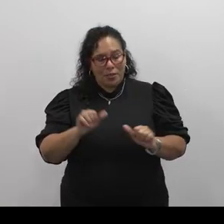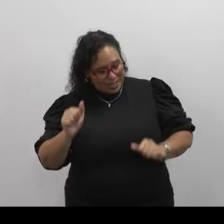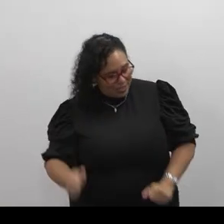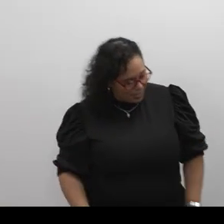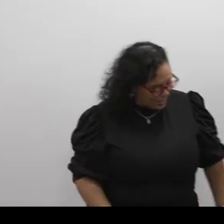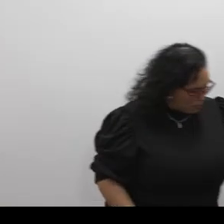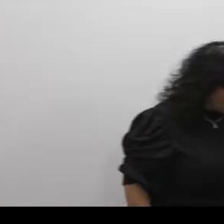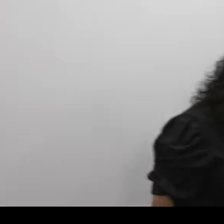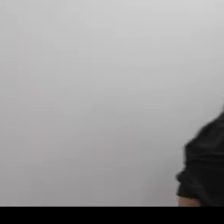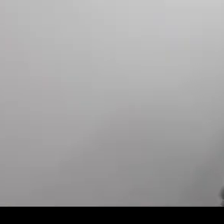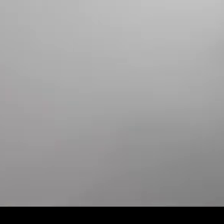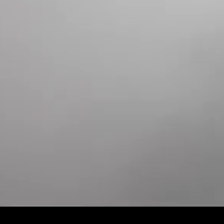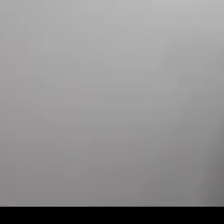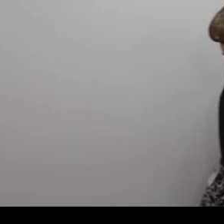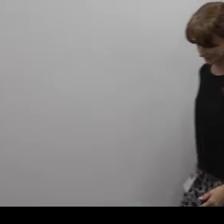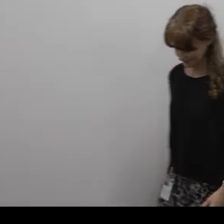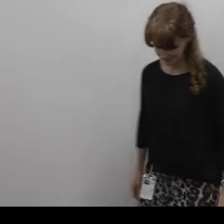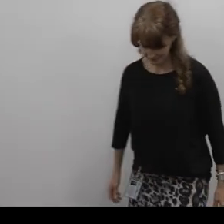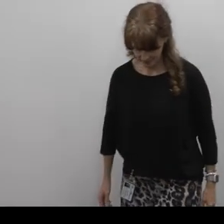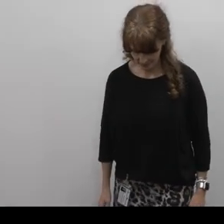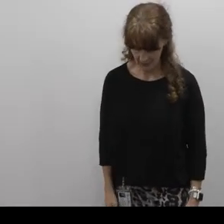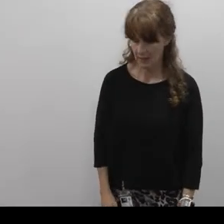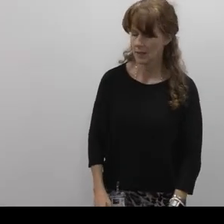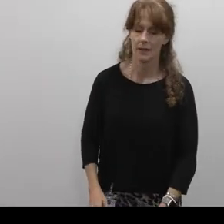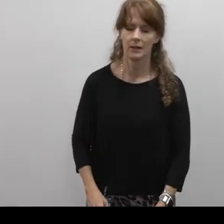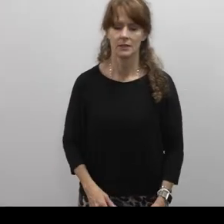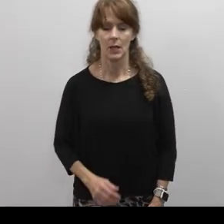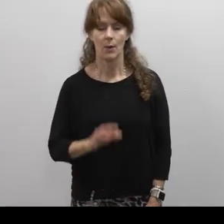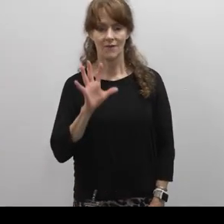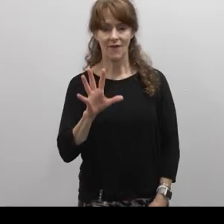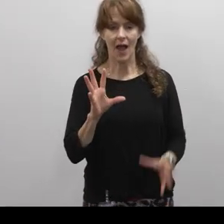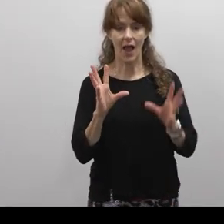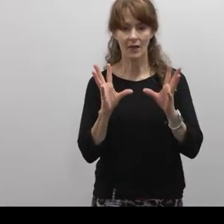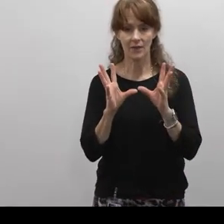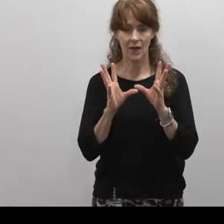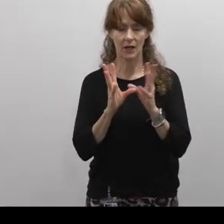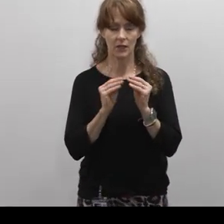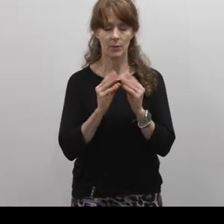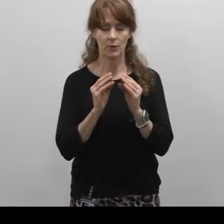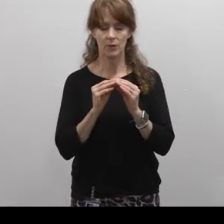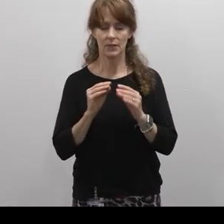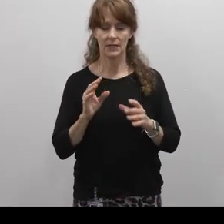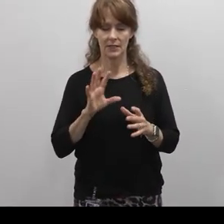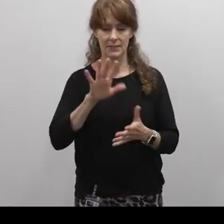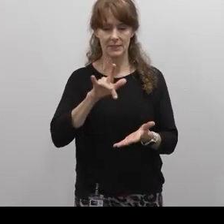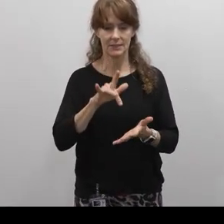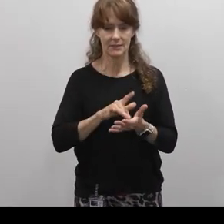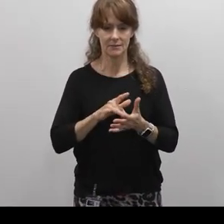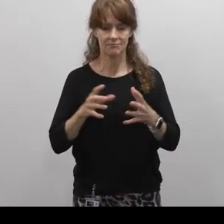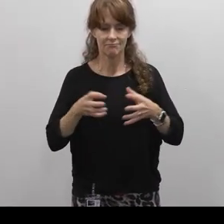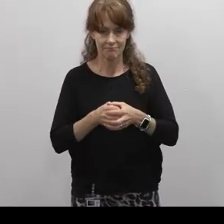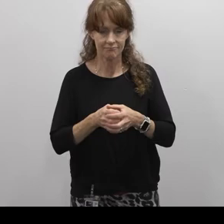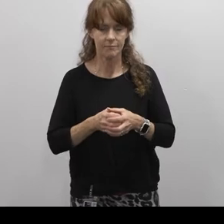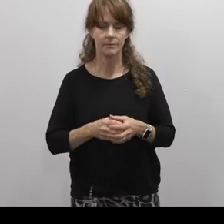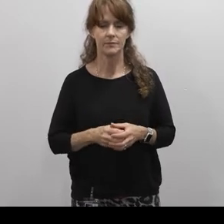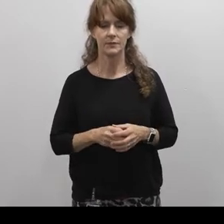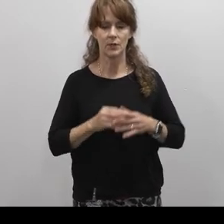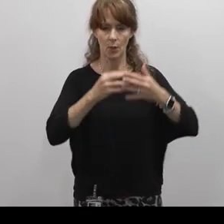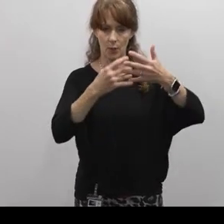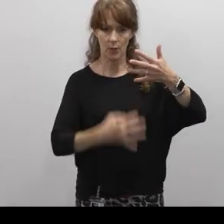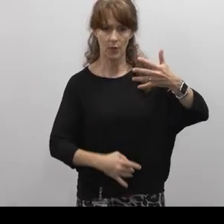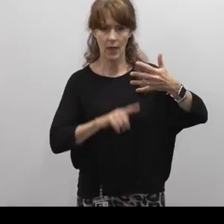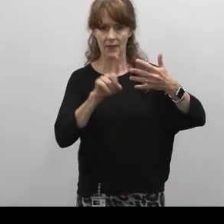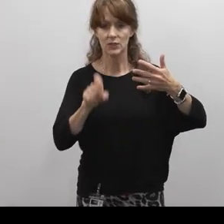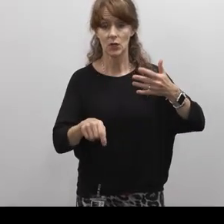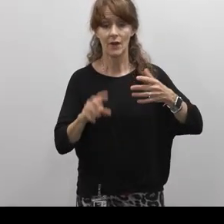all of the opportunities in person, in five community sessions, as well as in the virtual sessions and the survey that existed